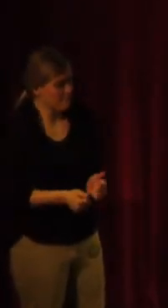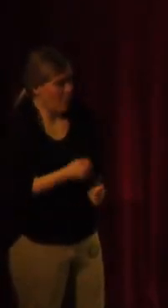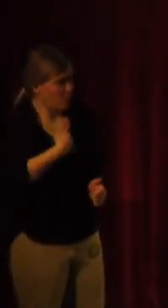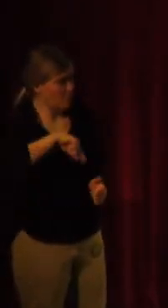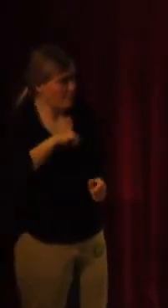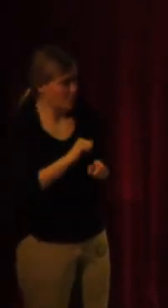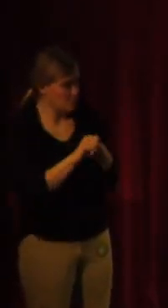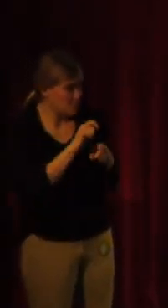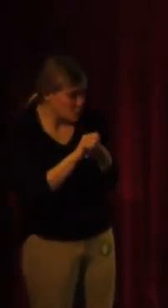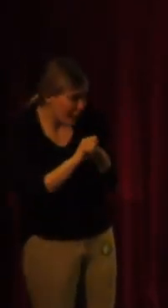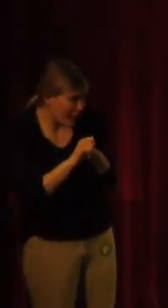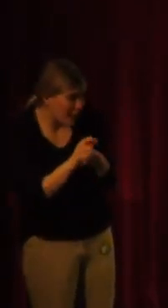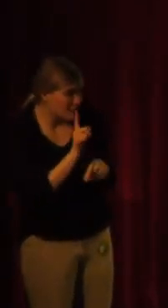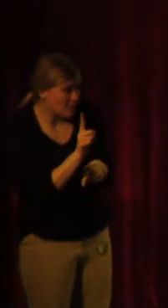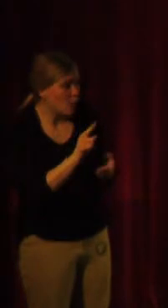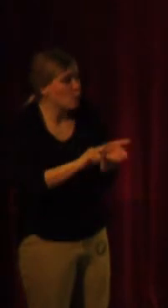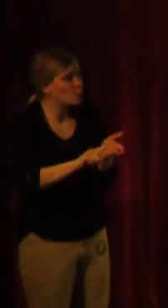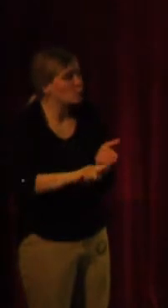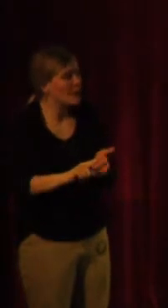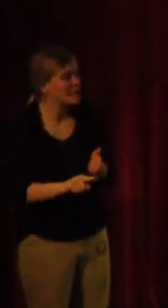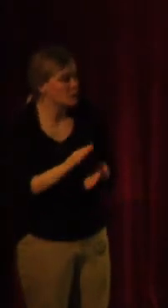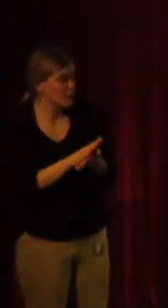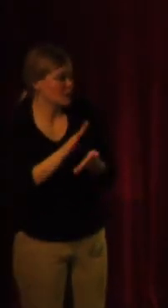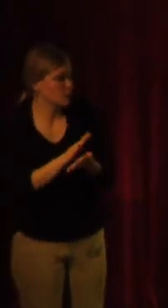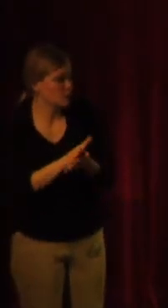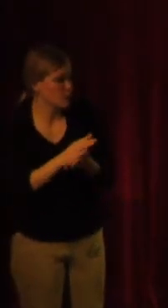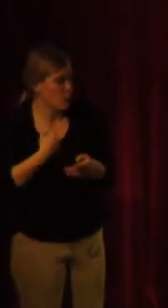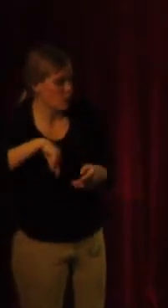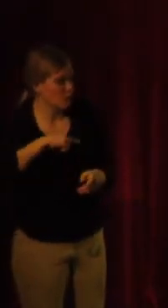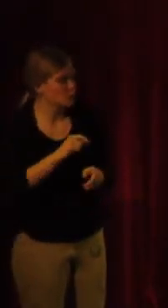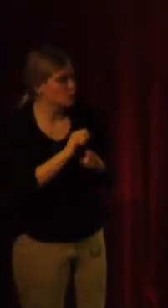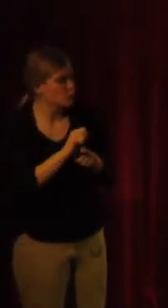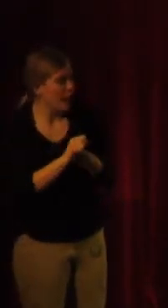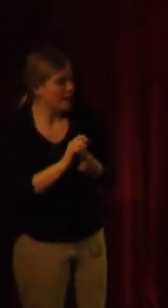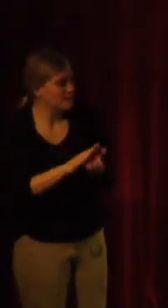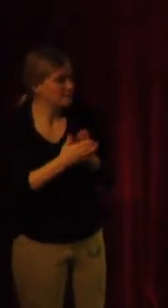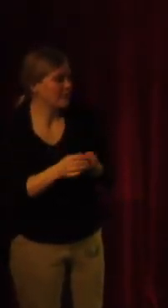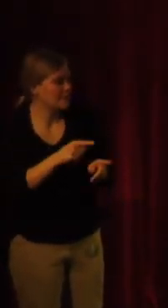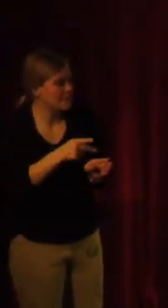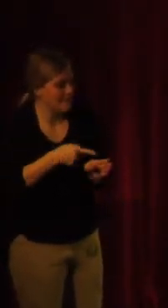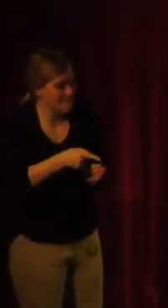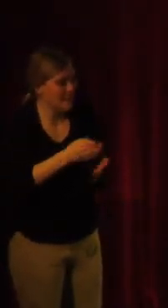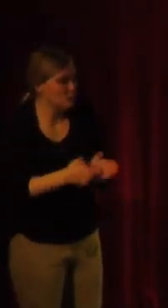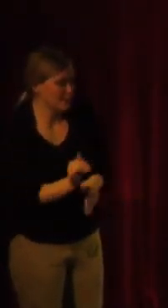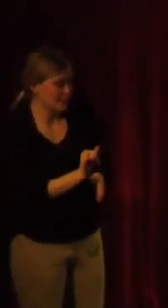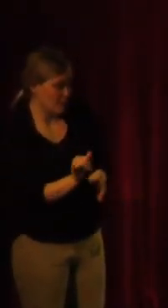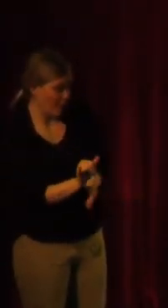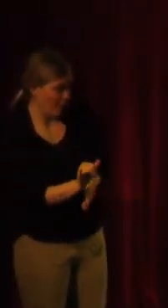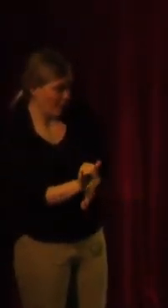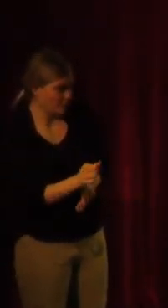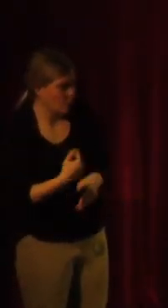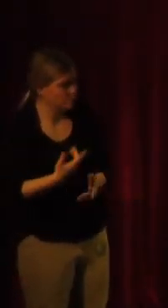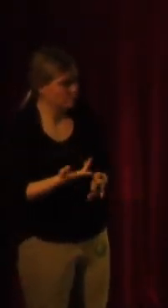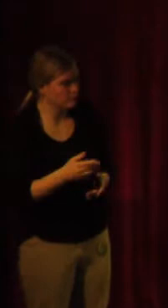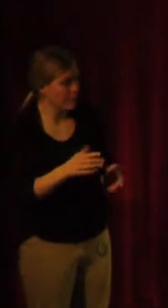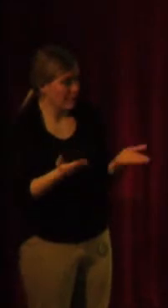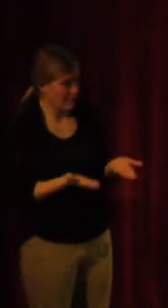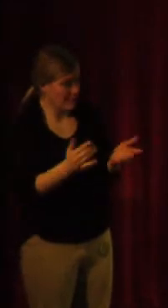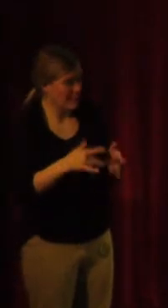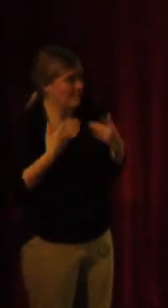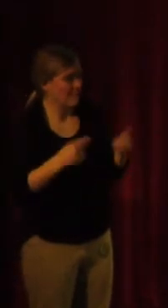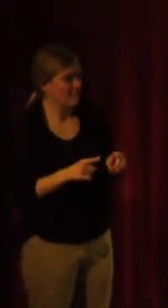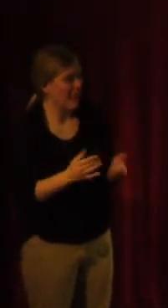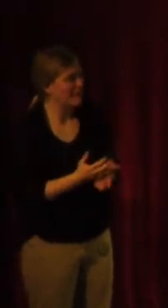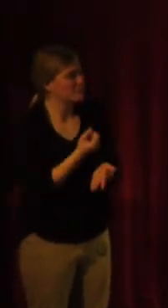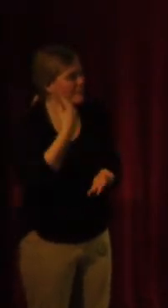at research institutions where we're trained to be specialists as well. So the Community of Learners events are an opportunity for us to see our